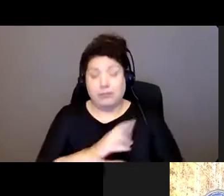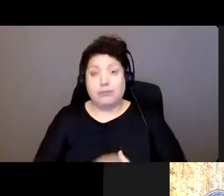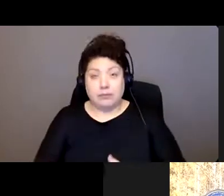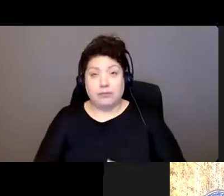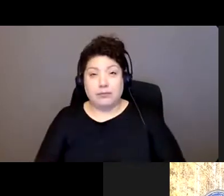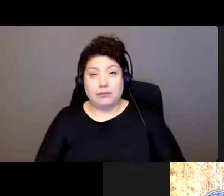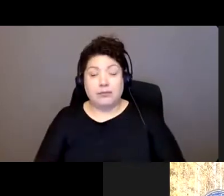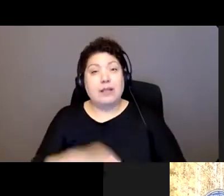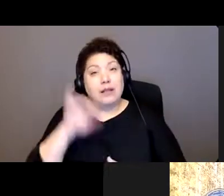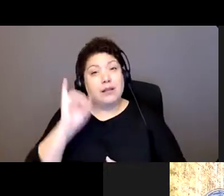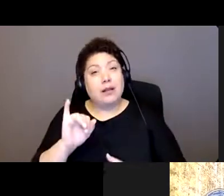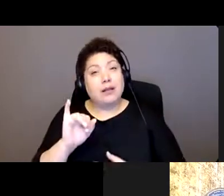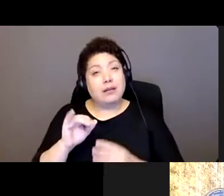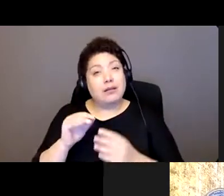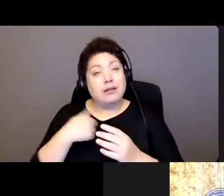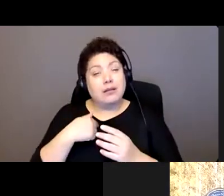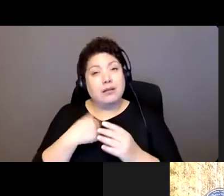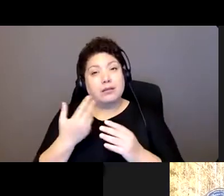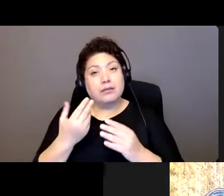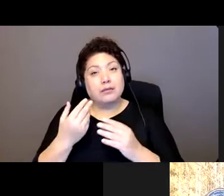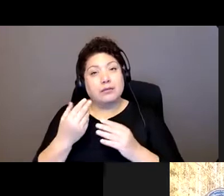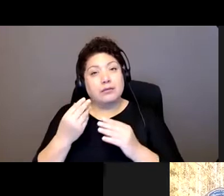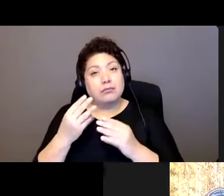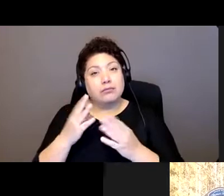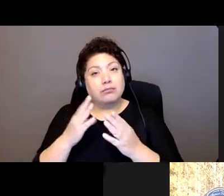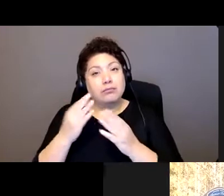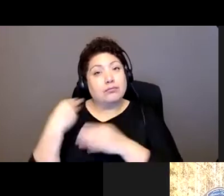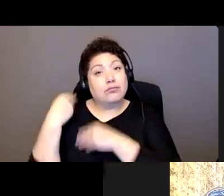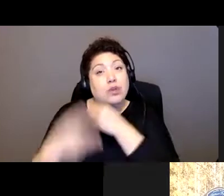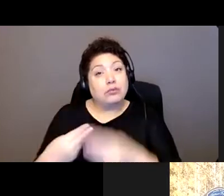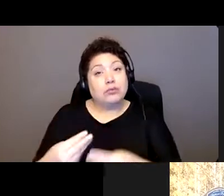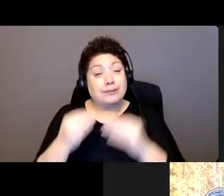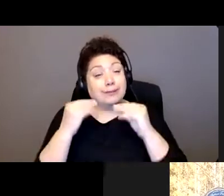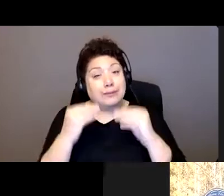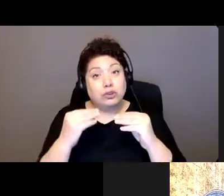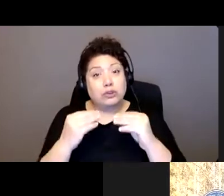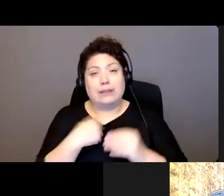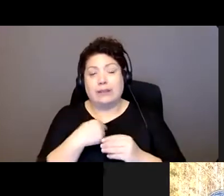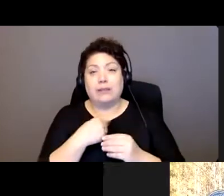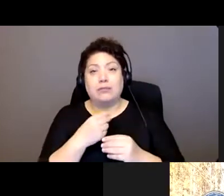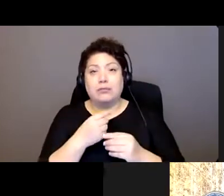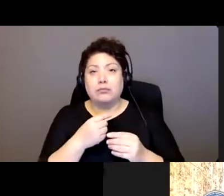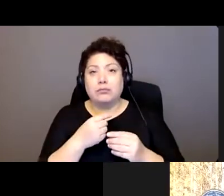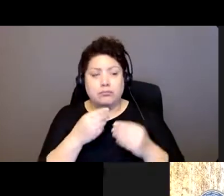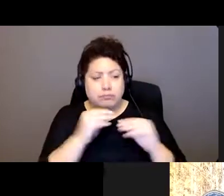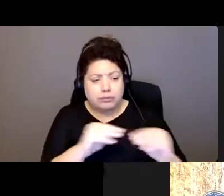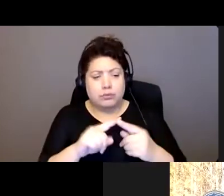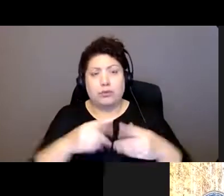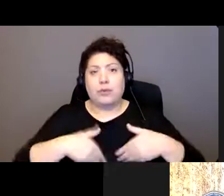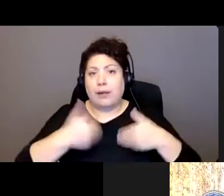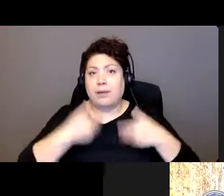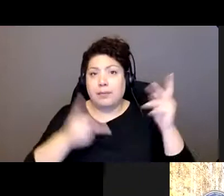Those are the teachings that I try to give my young people, to love and respect no matter what the other person looks like.